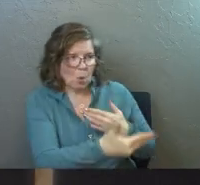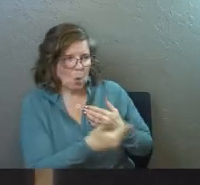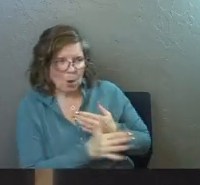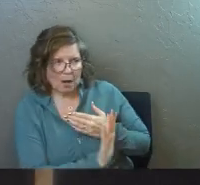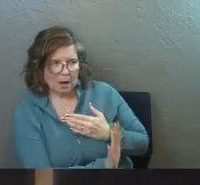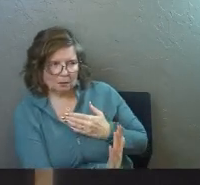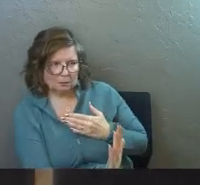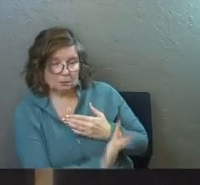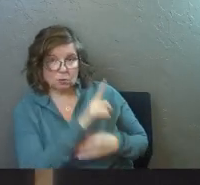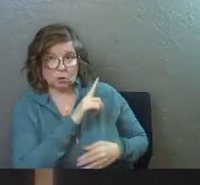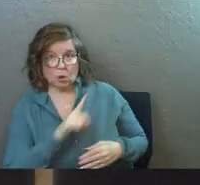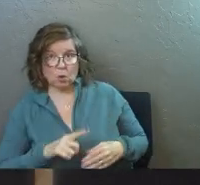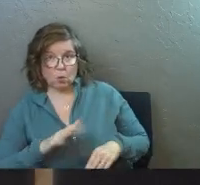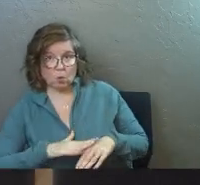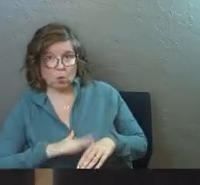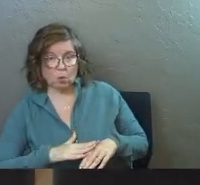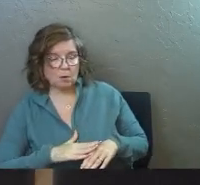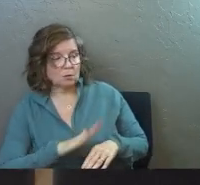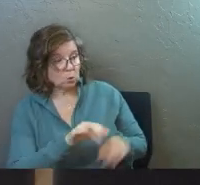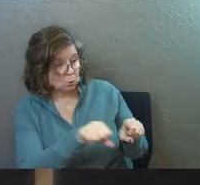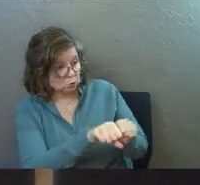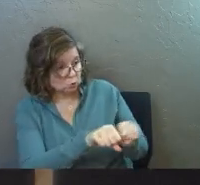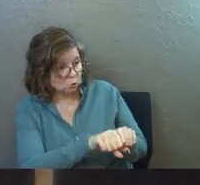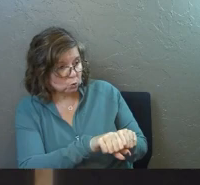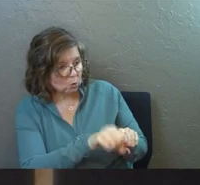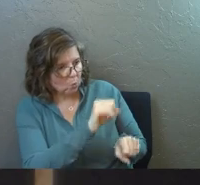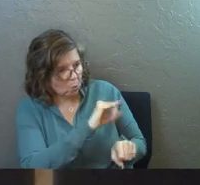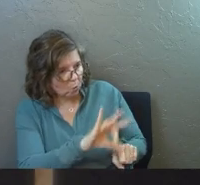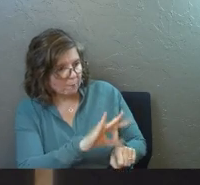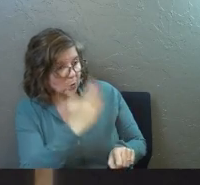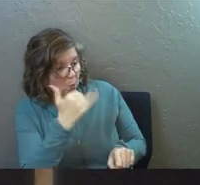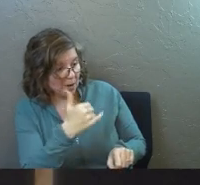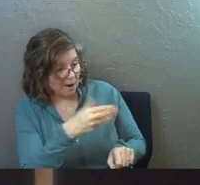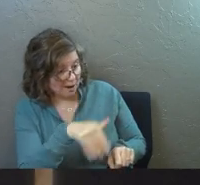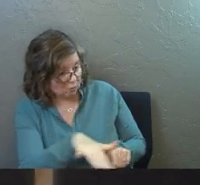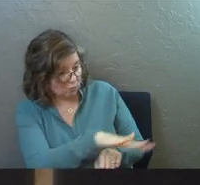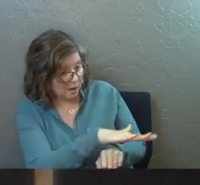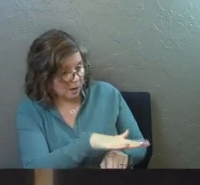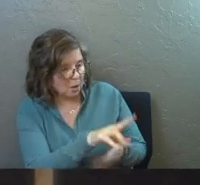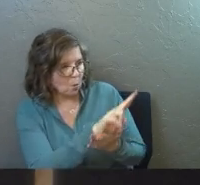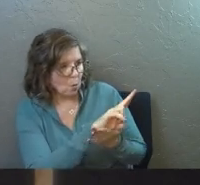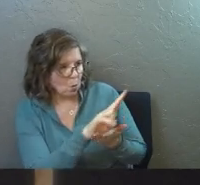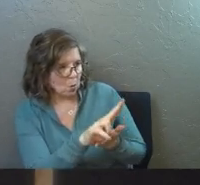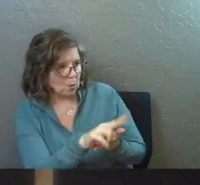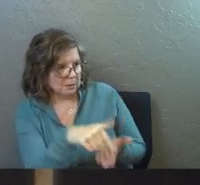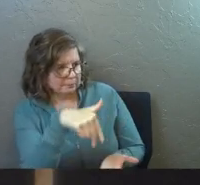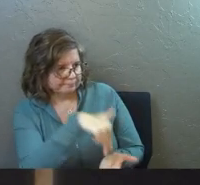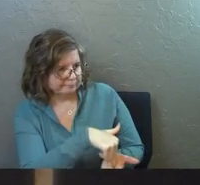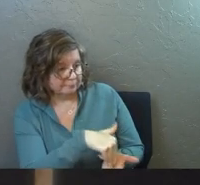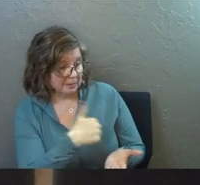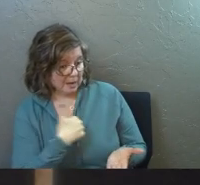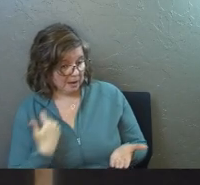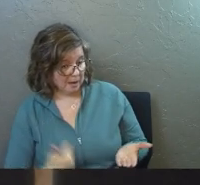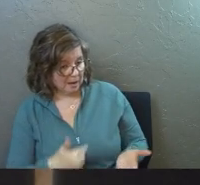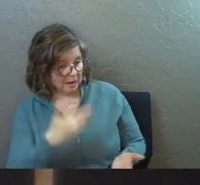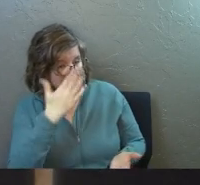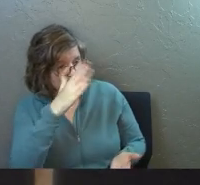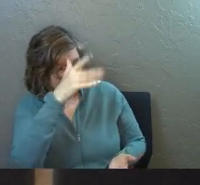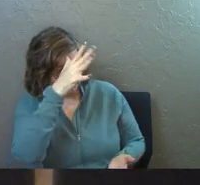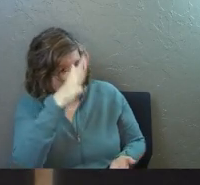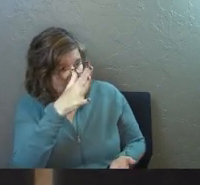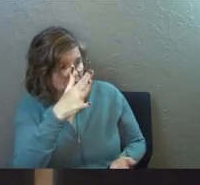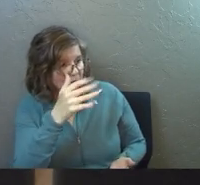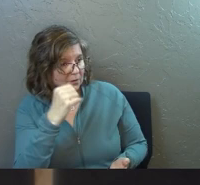Lord warned. Take off your sandals, for you are standing on holy ground. I am the God of your father, the God